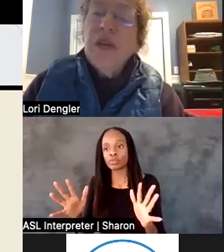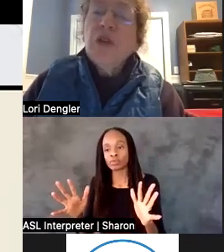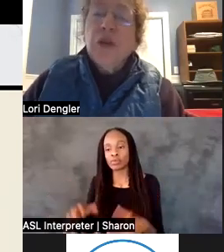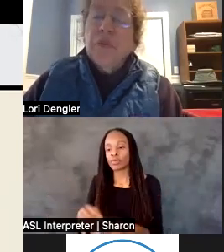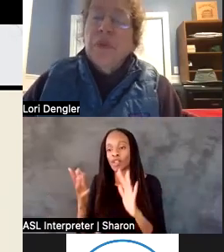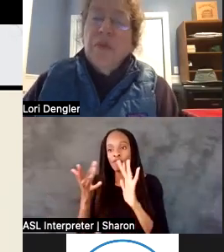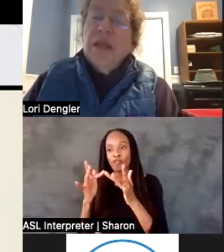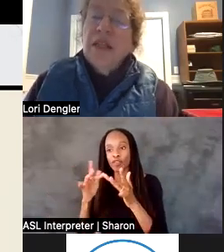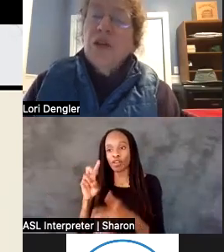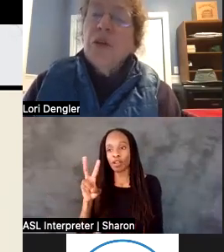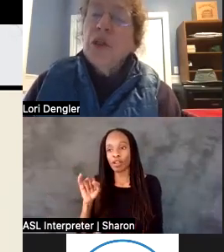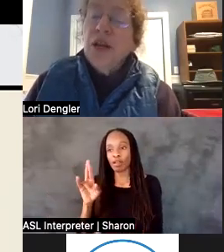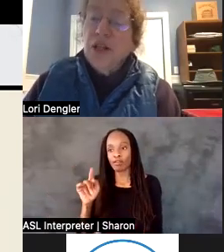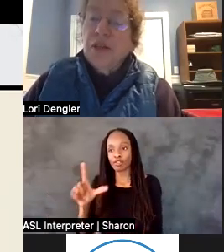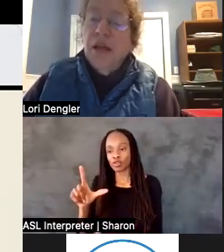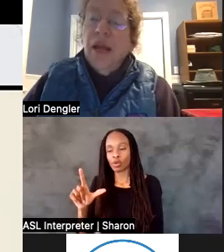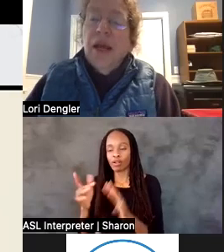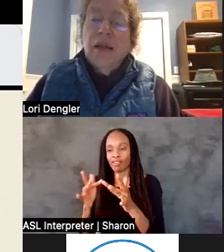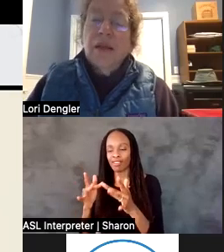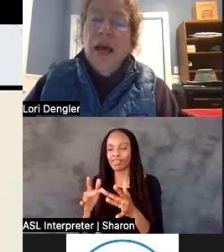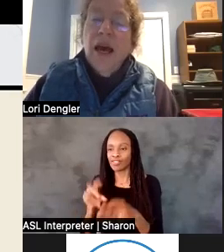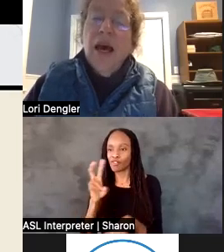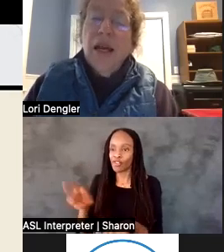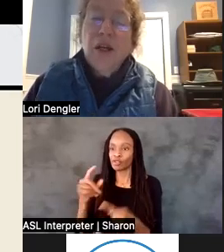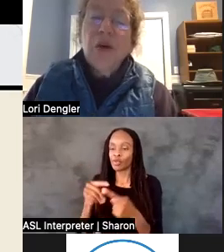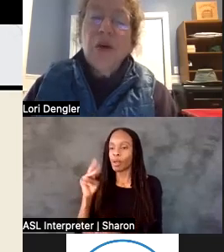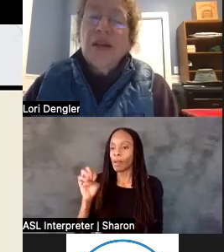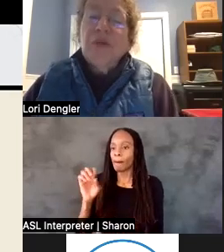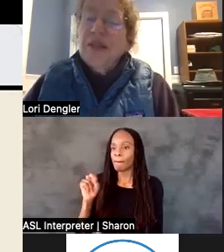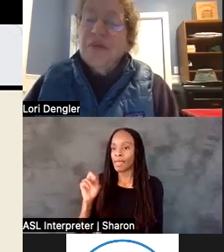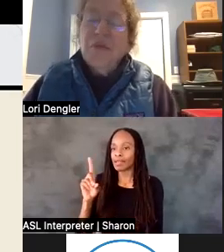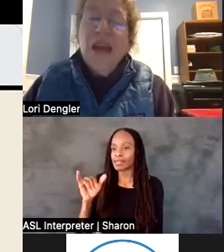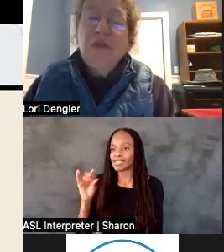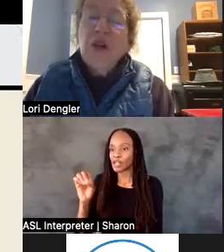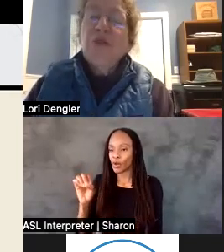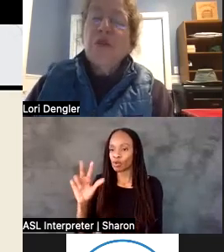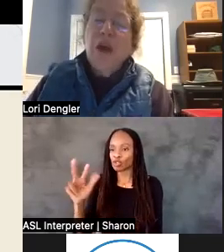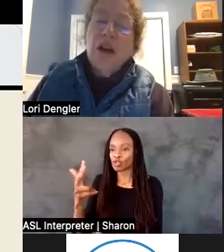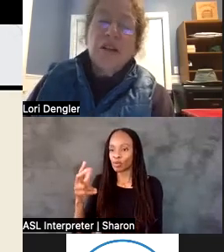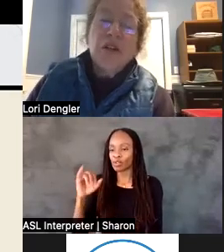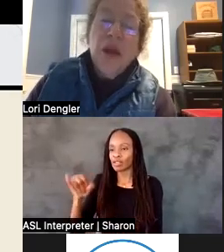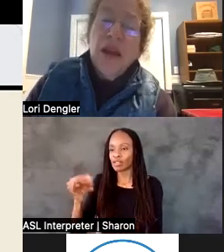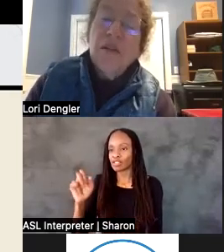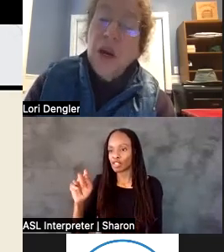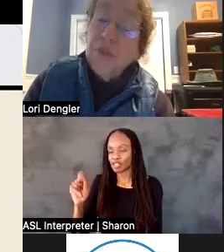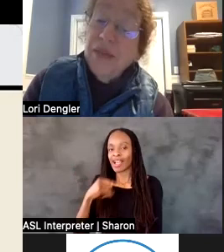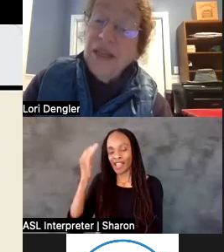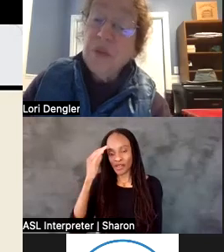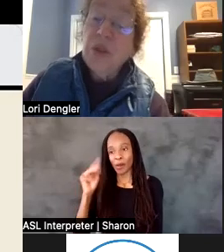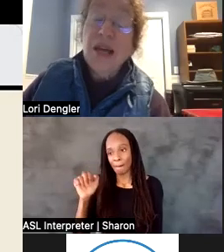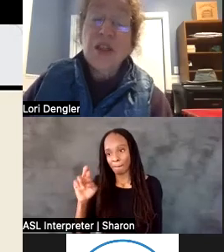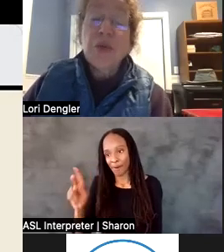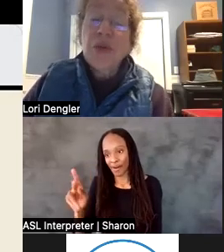virtual field trip of the Mendocino Triple Junction. And I know that it was painful for Mark